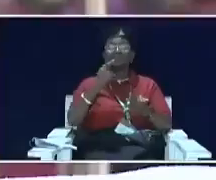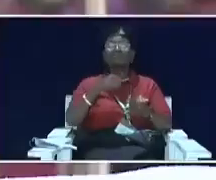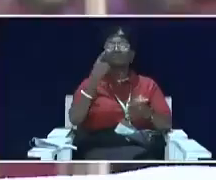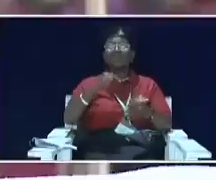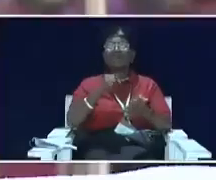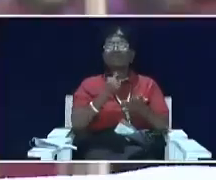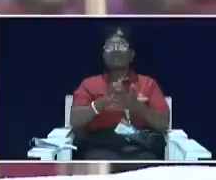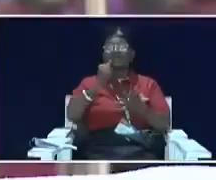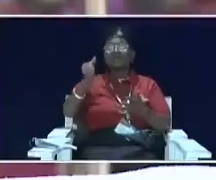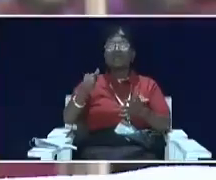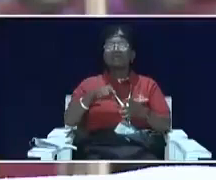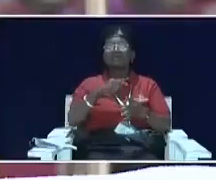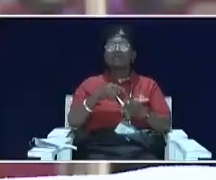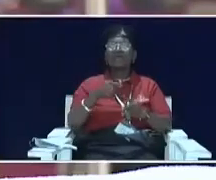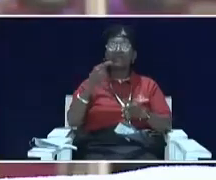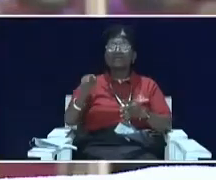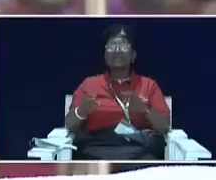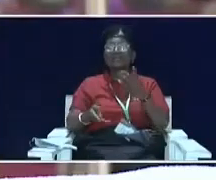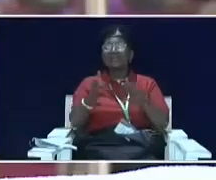Now when the fire fell,